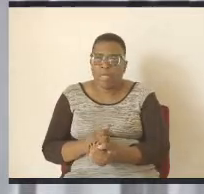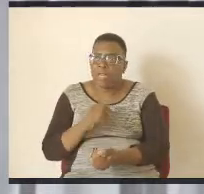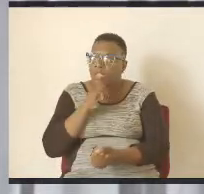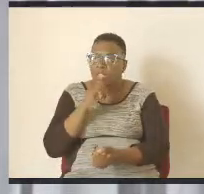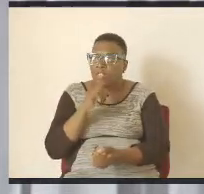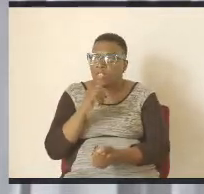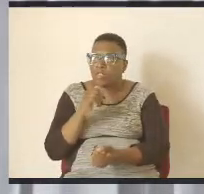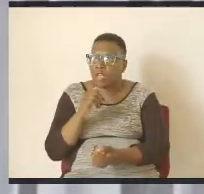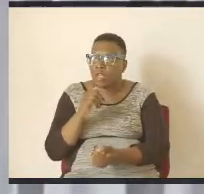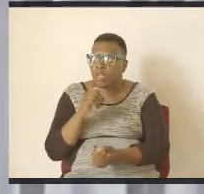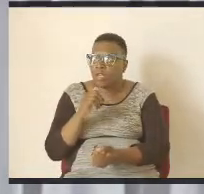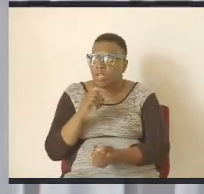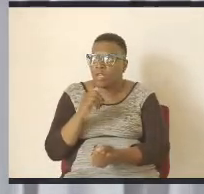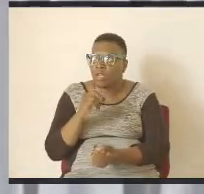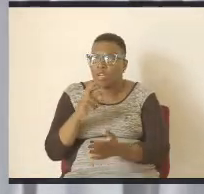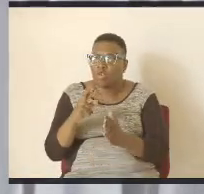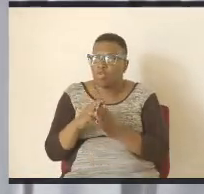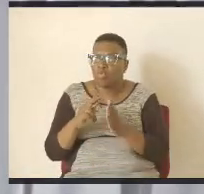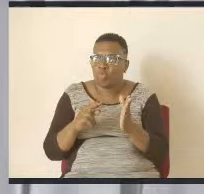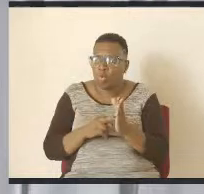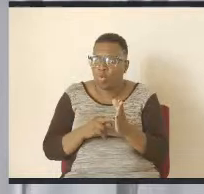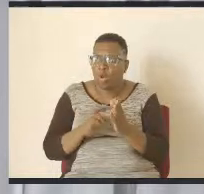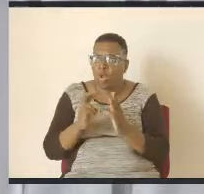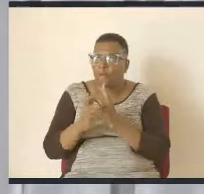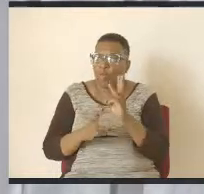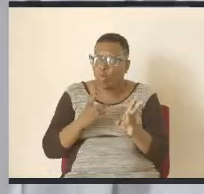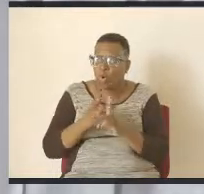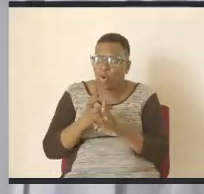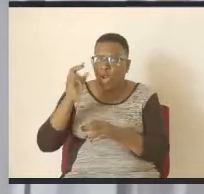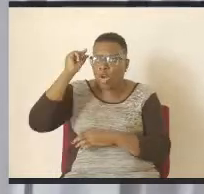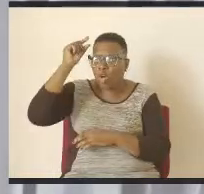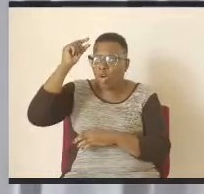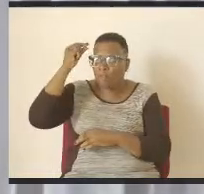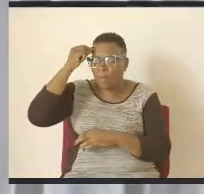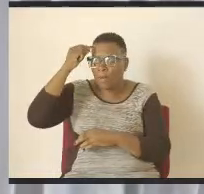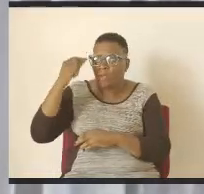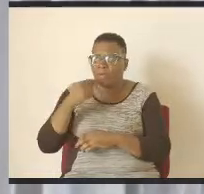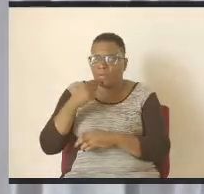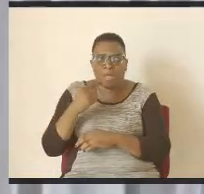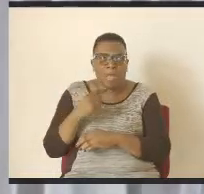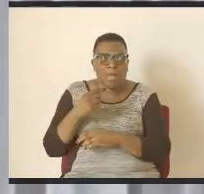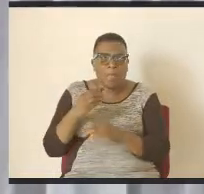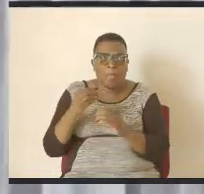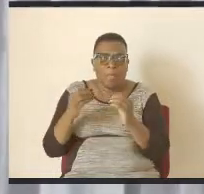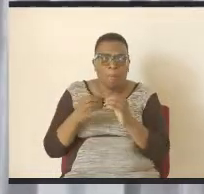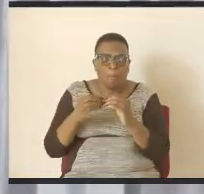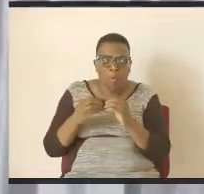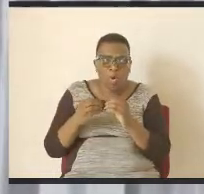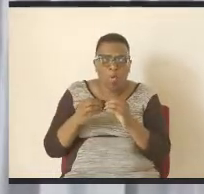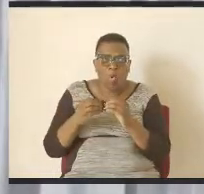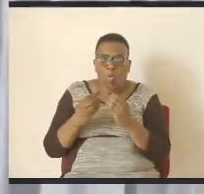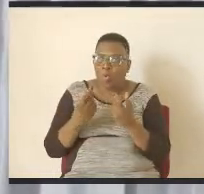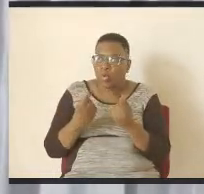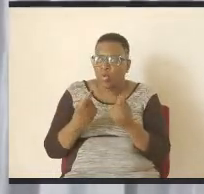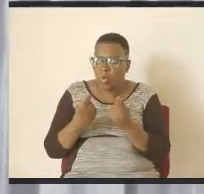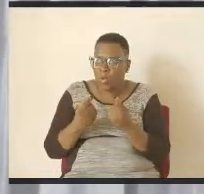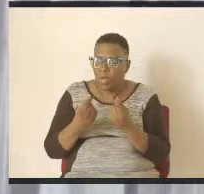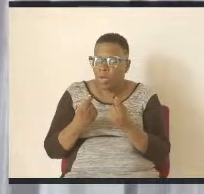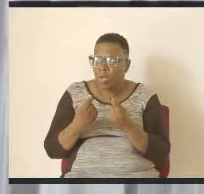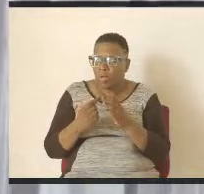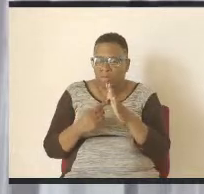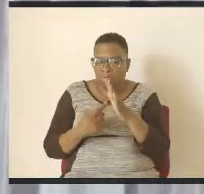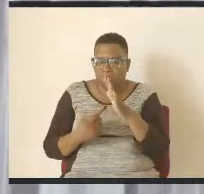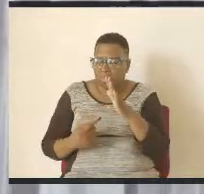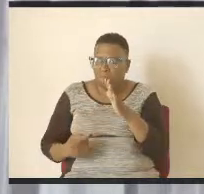of diminishing return. With the more we have it, we're gonna appreciate it less. How can we have more of Jesus and